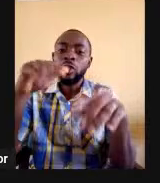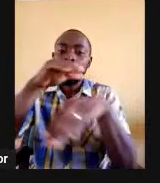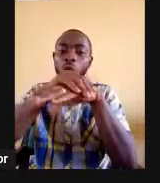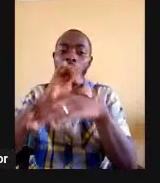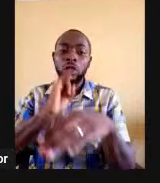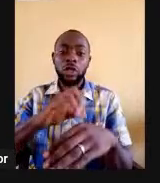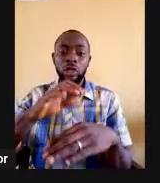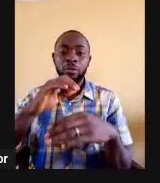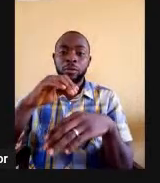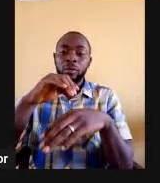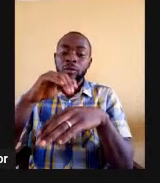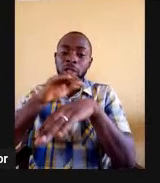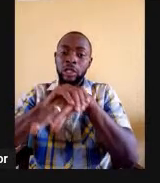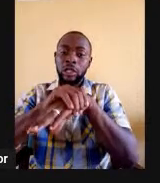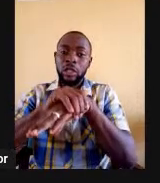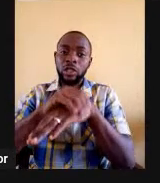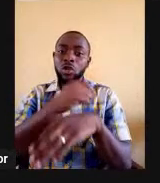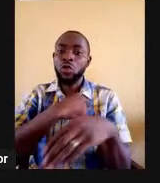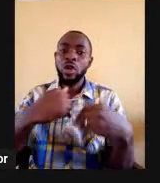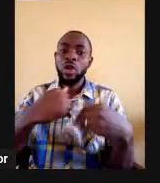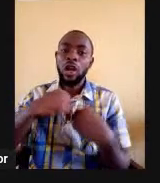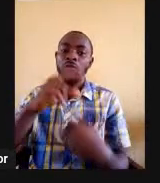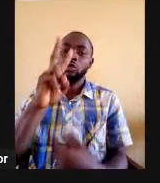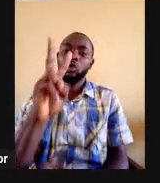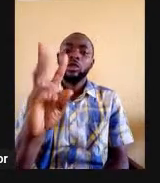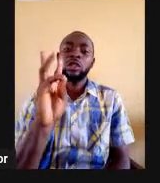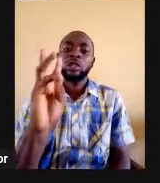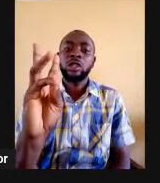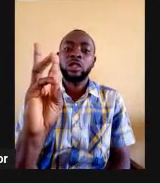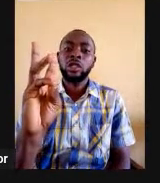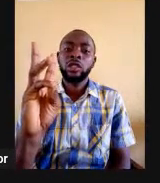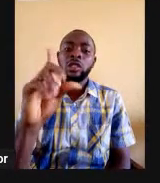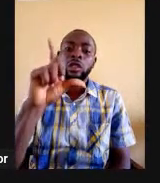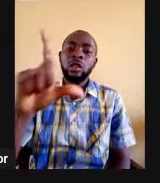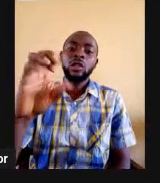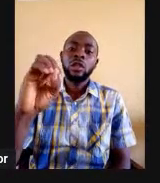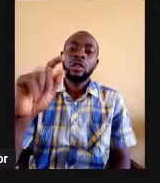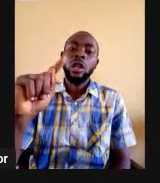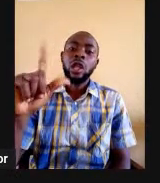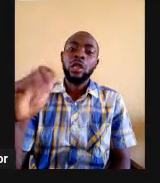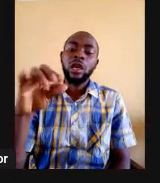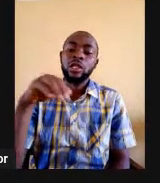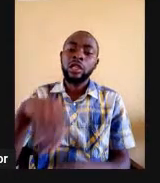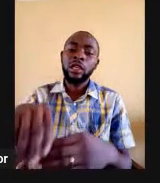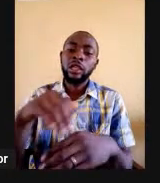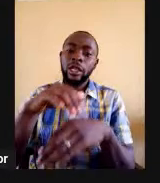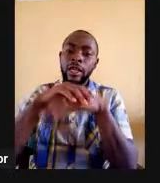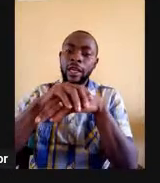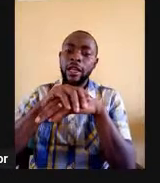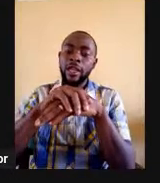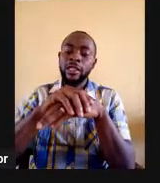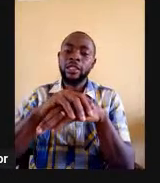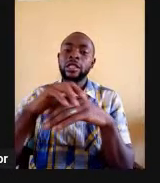have 26 letters in the English alphabet. Okay.